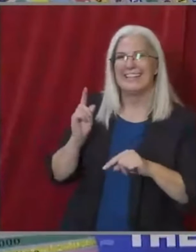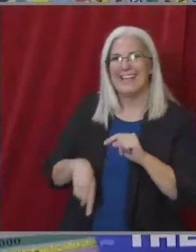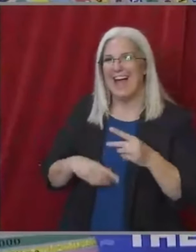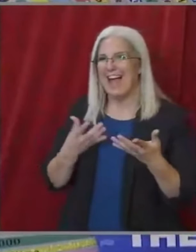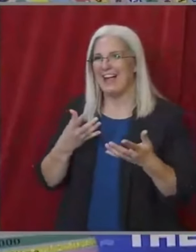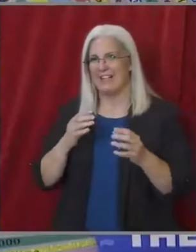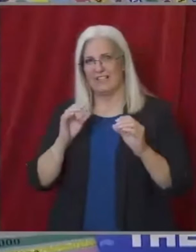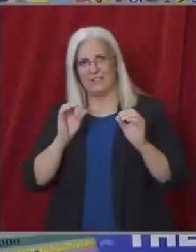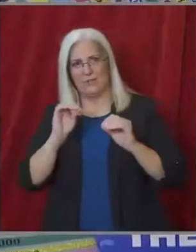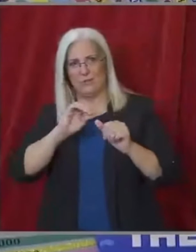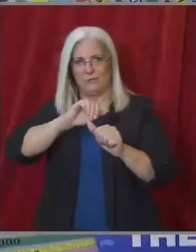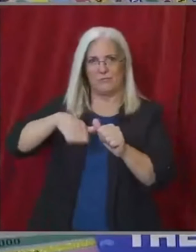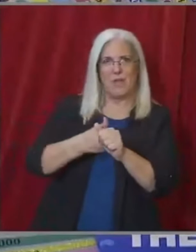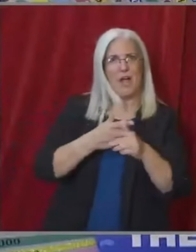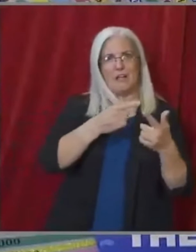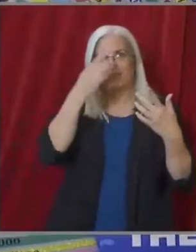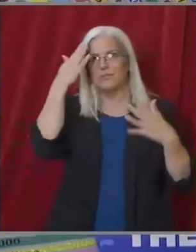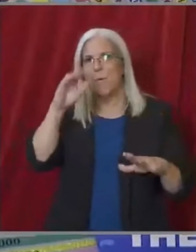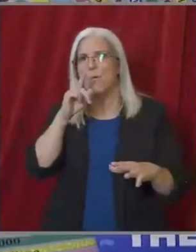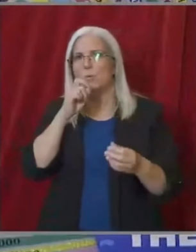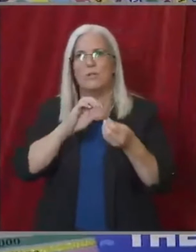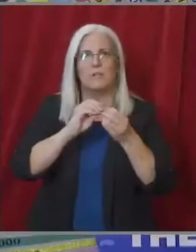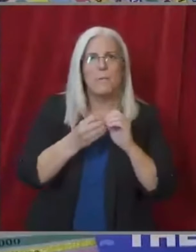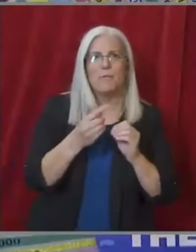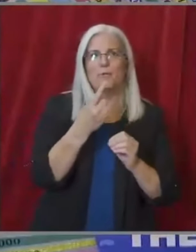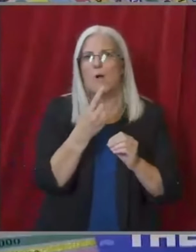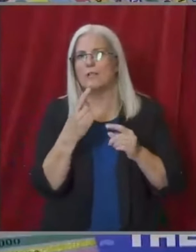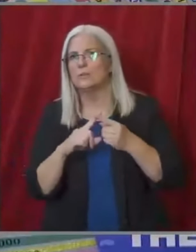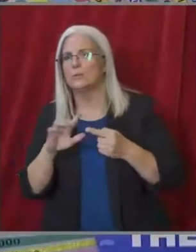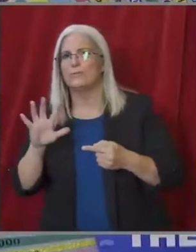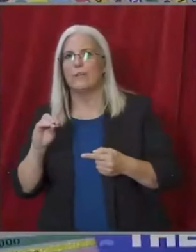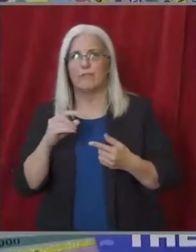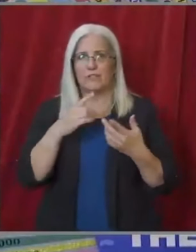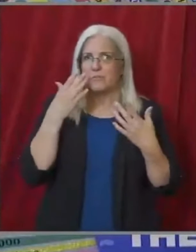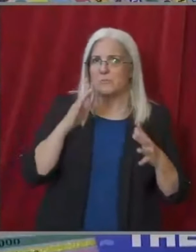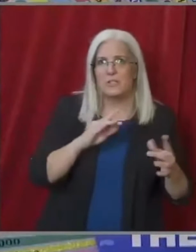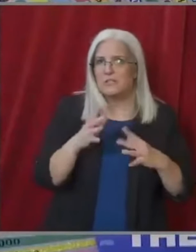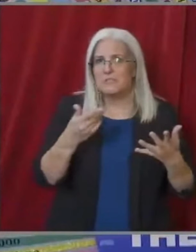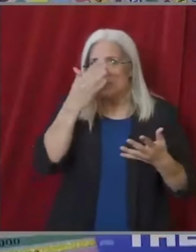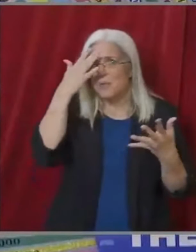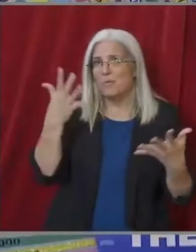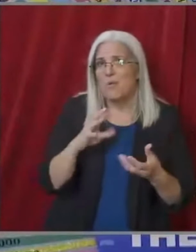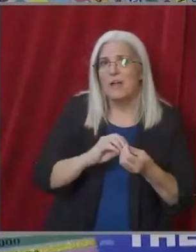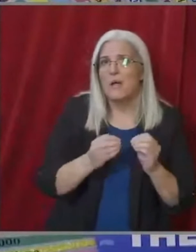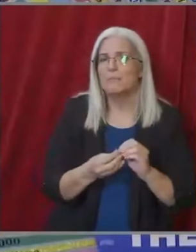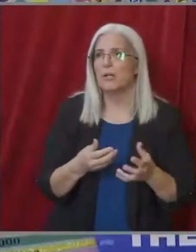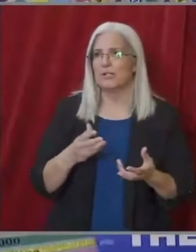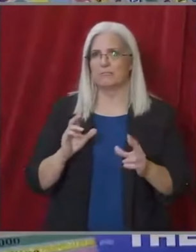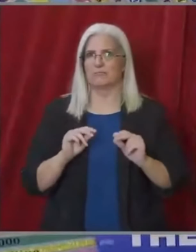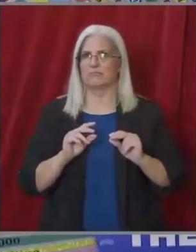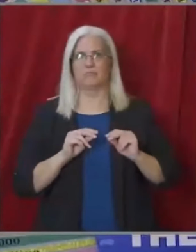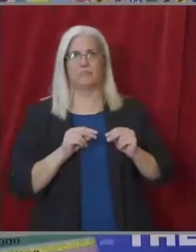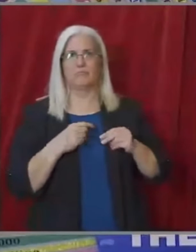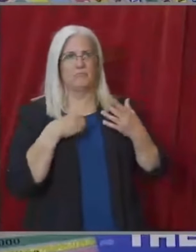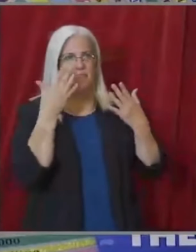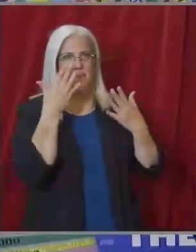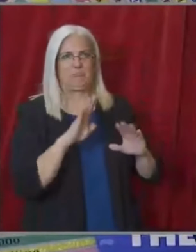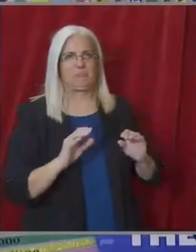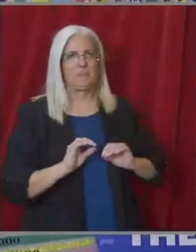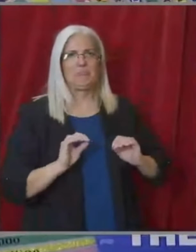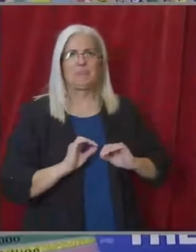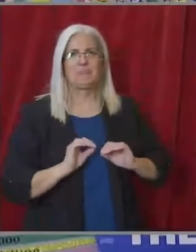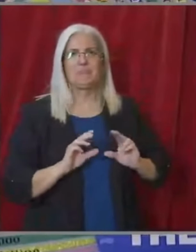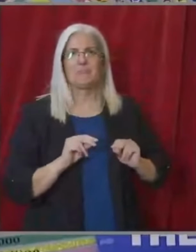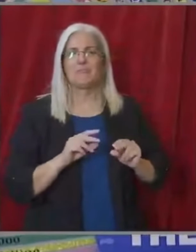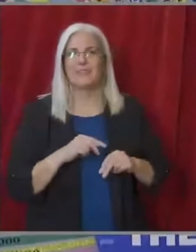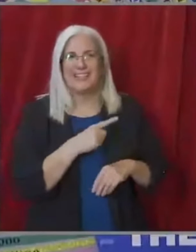You're not aware of who's won. Nope. You don't know what these numbers even mean. Nope. And you're just learning where all the